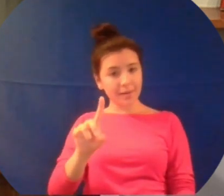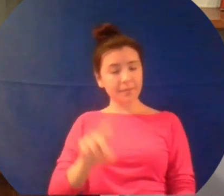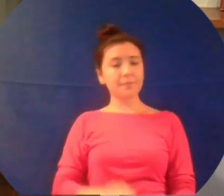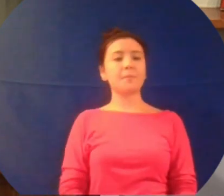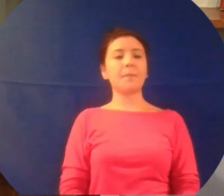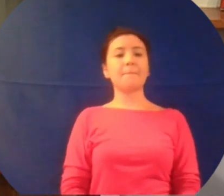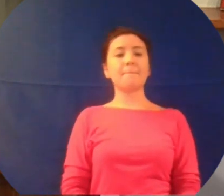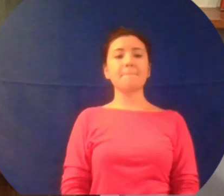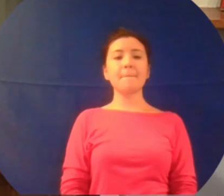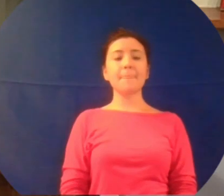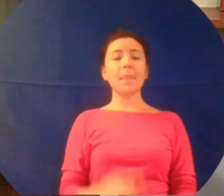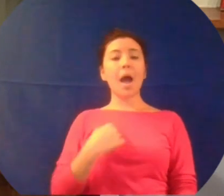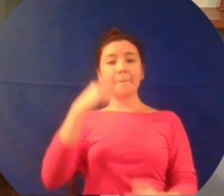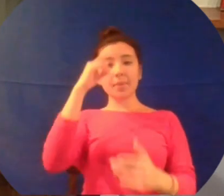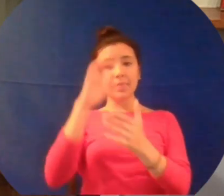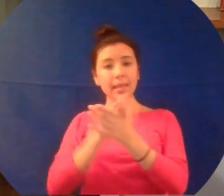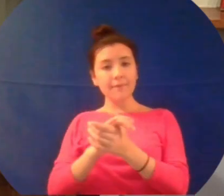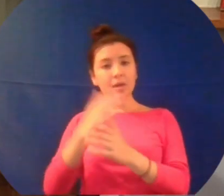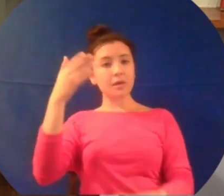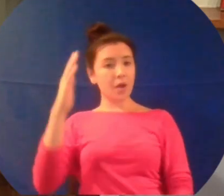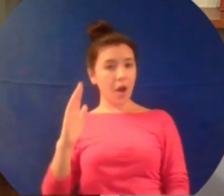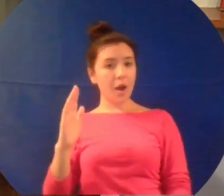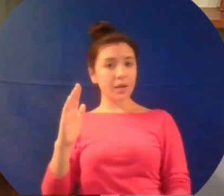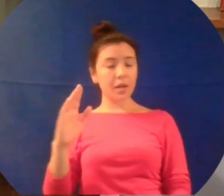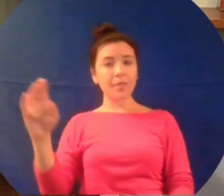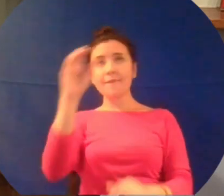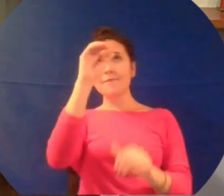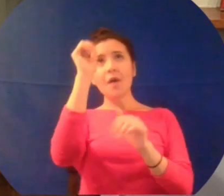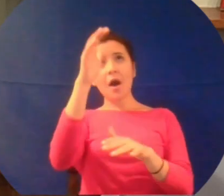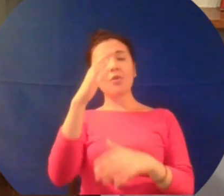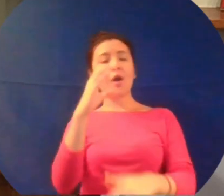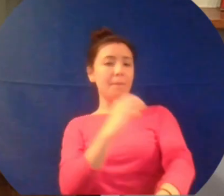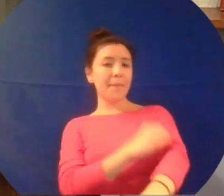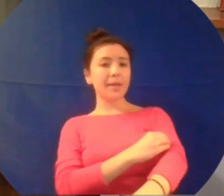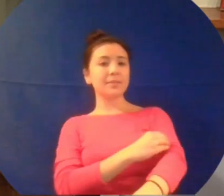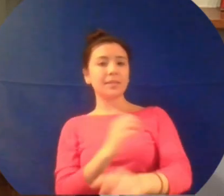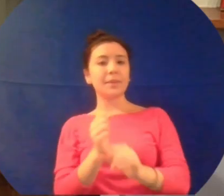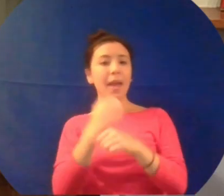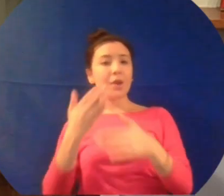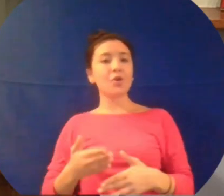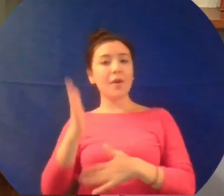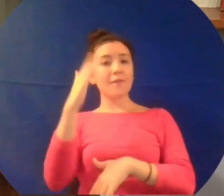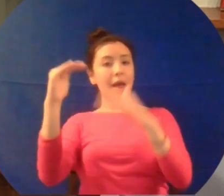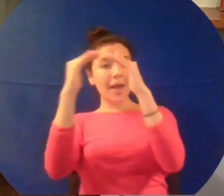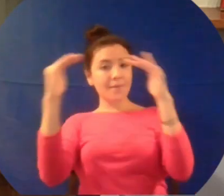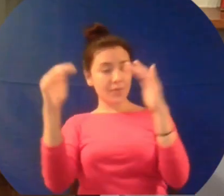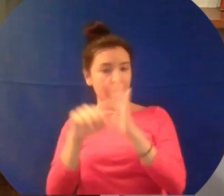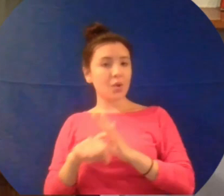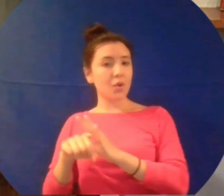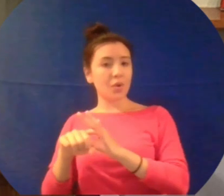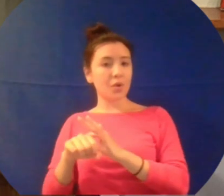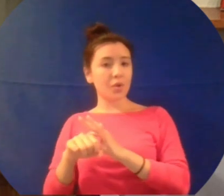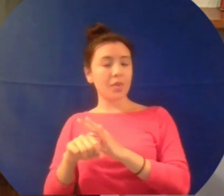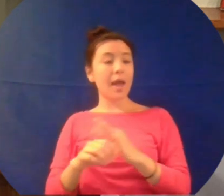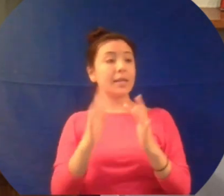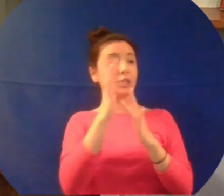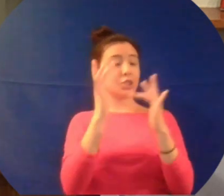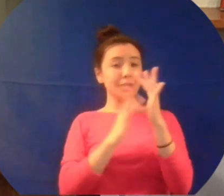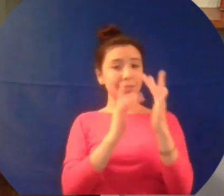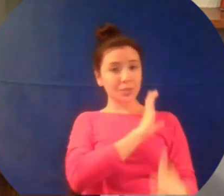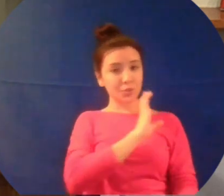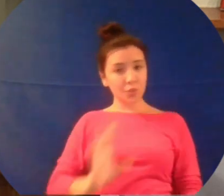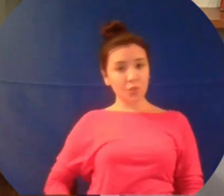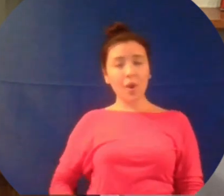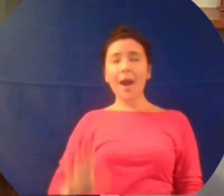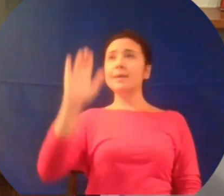you believe? I believe in God, the Father Almighty, creator of heaven and earth, and in Jesus